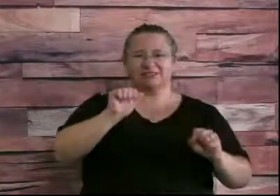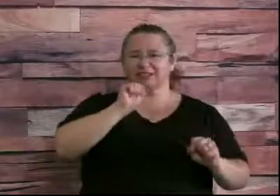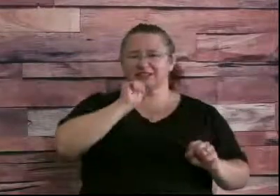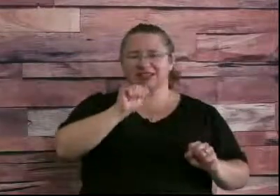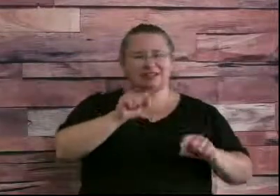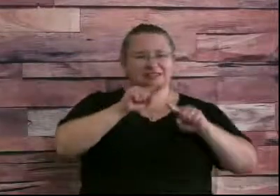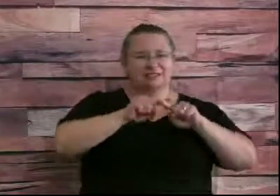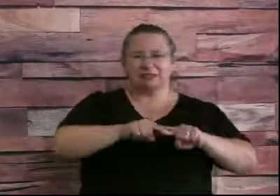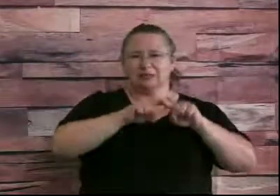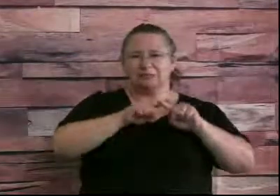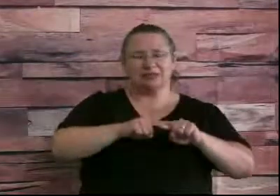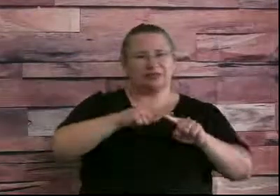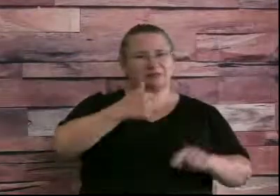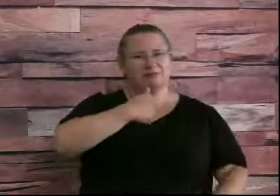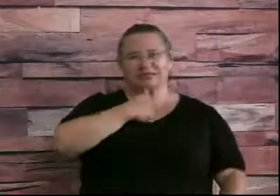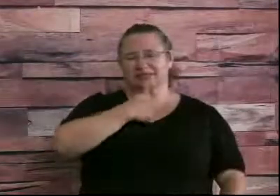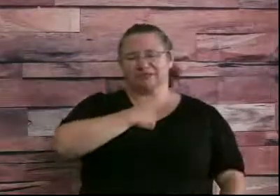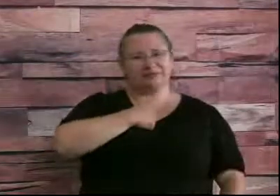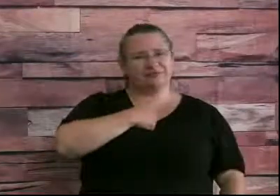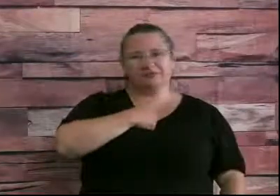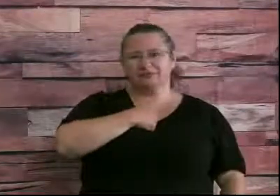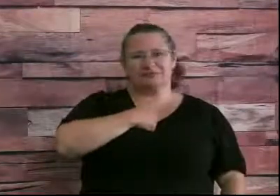not dependent on us.